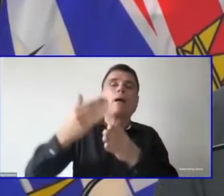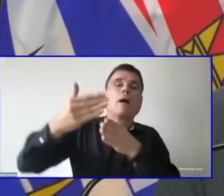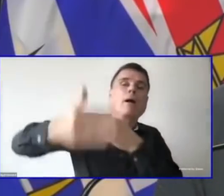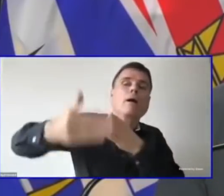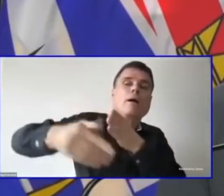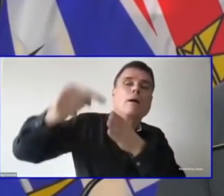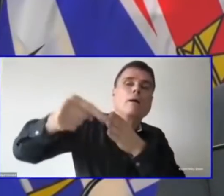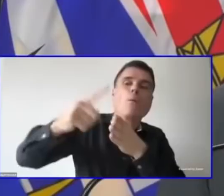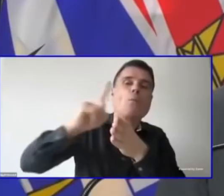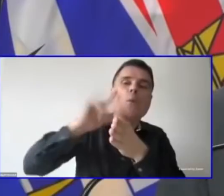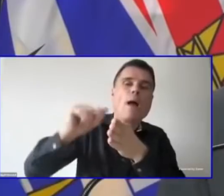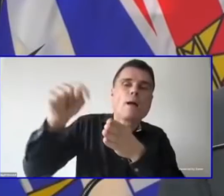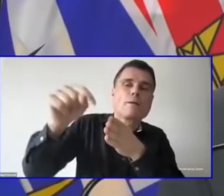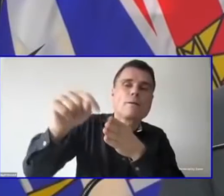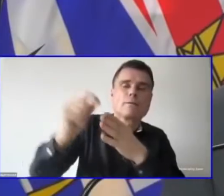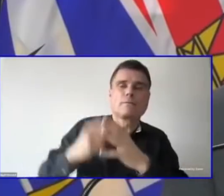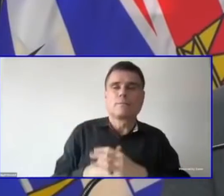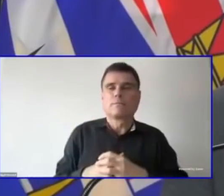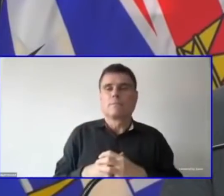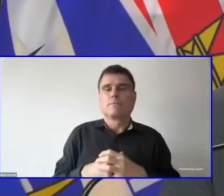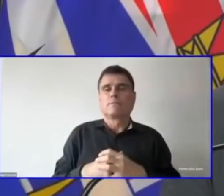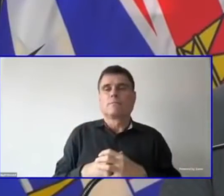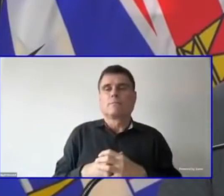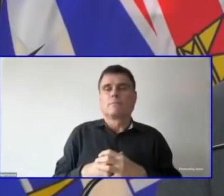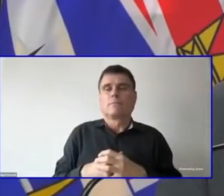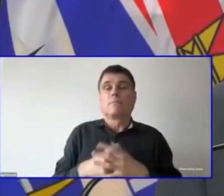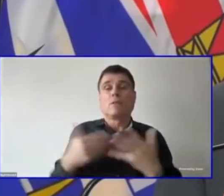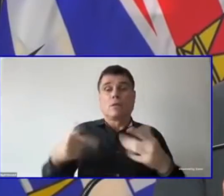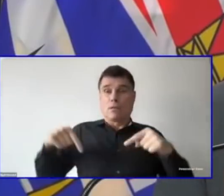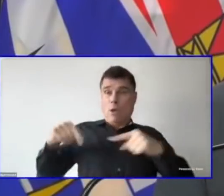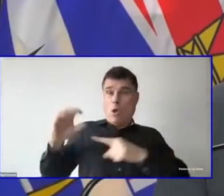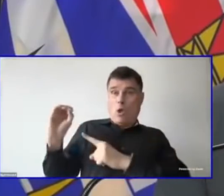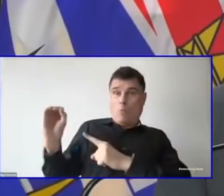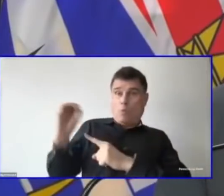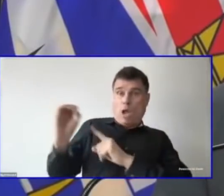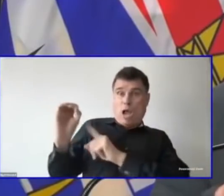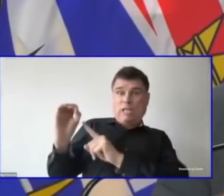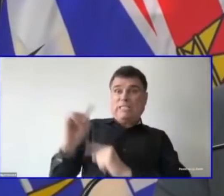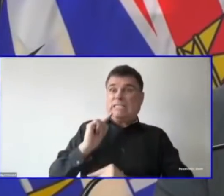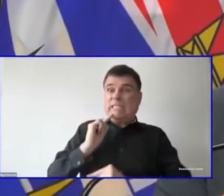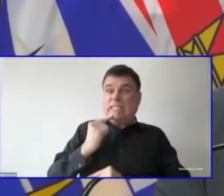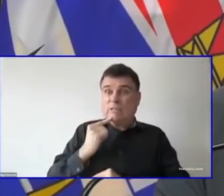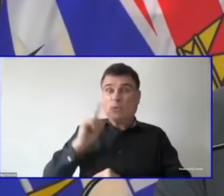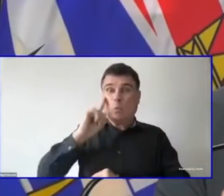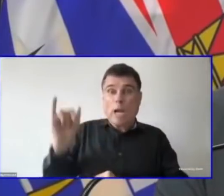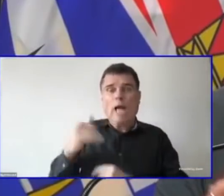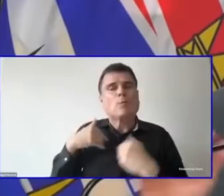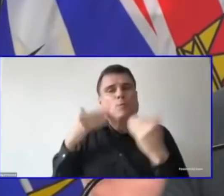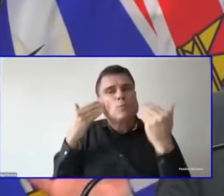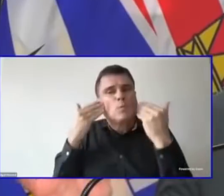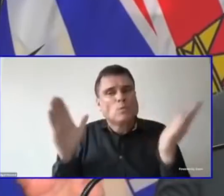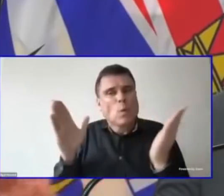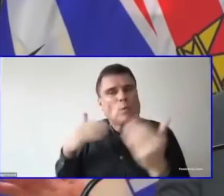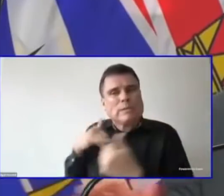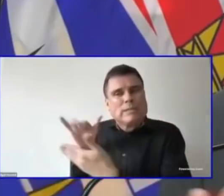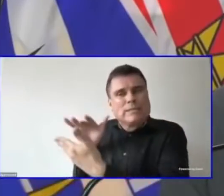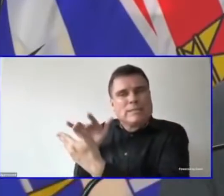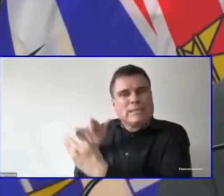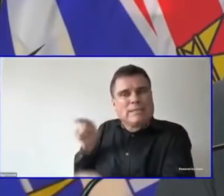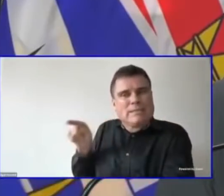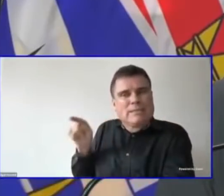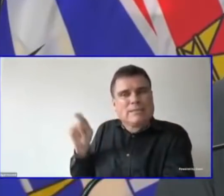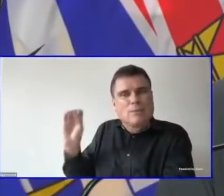in BC, but we do know that the things that we can do right now can slow this down and can help